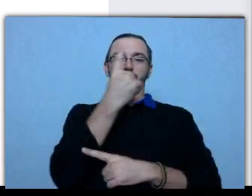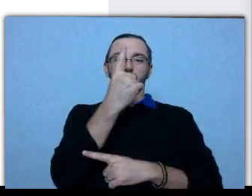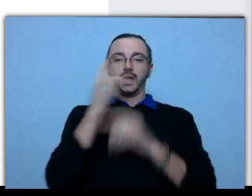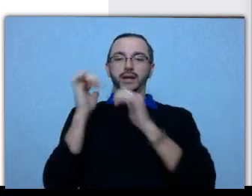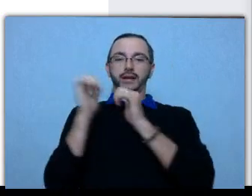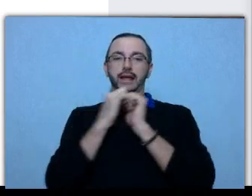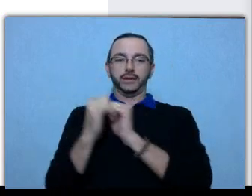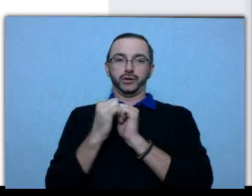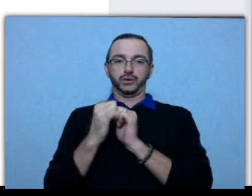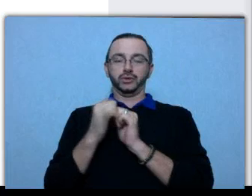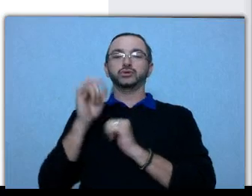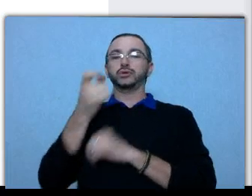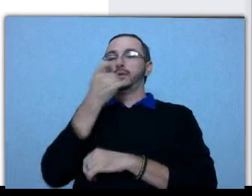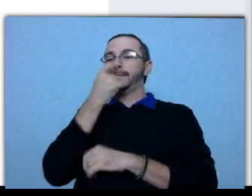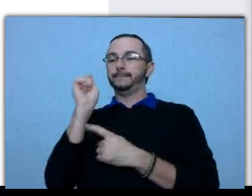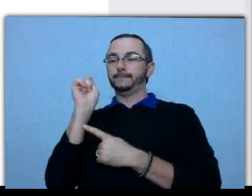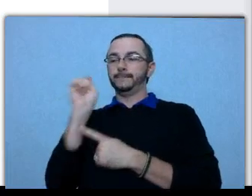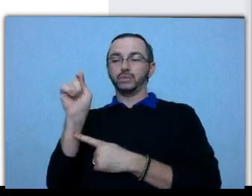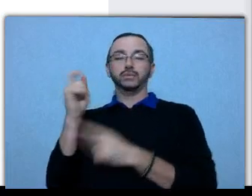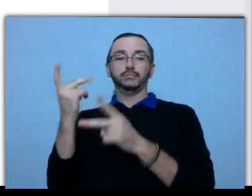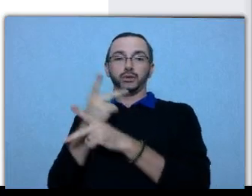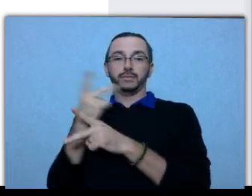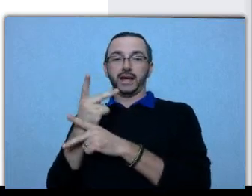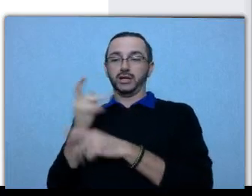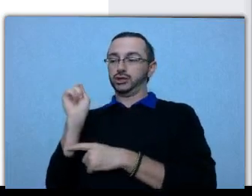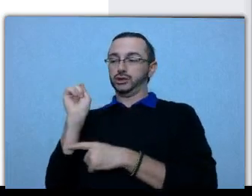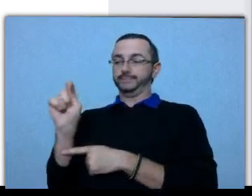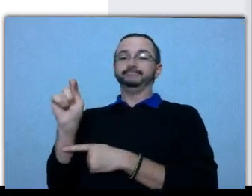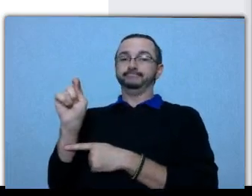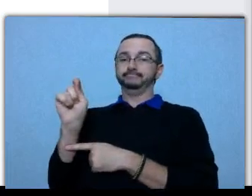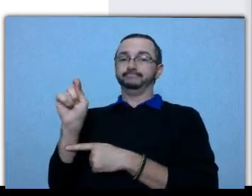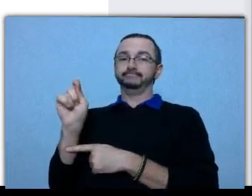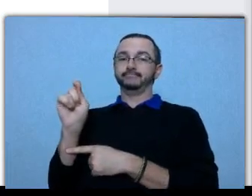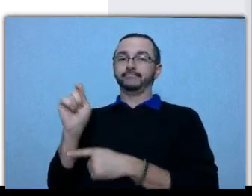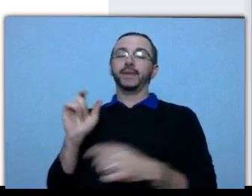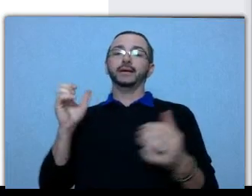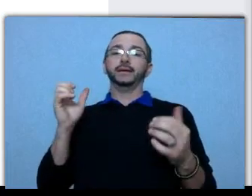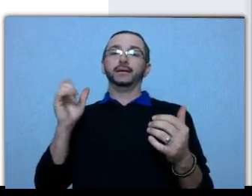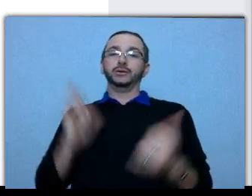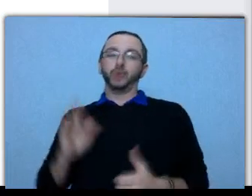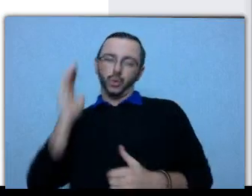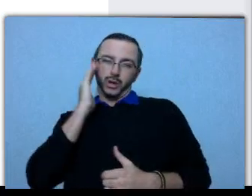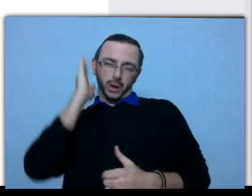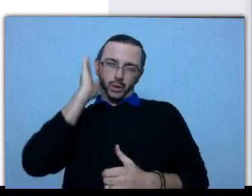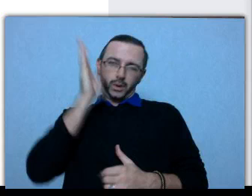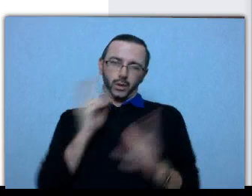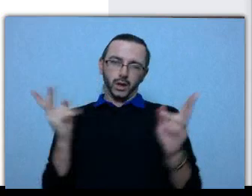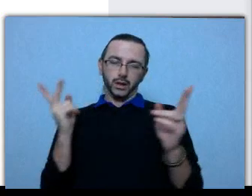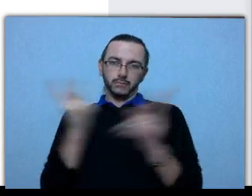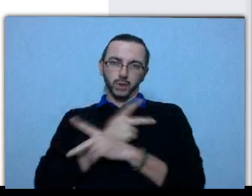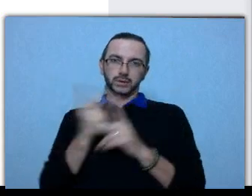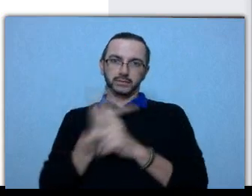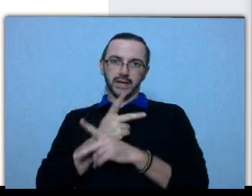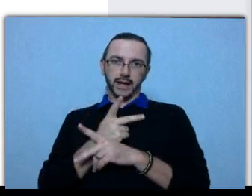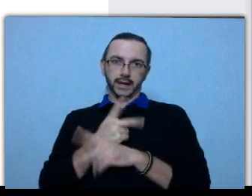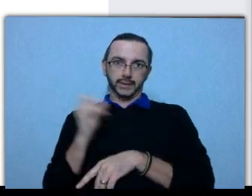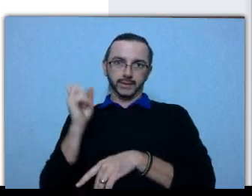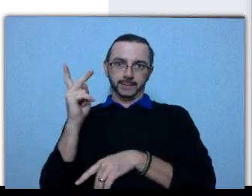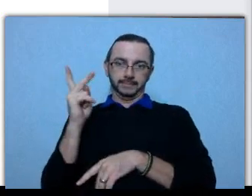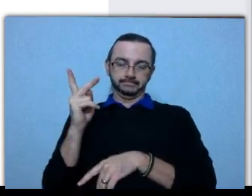multiplication symbol there. We don't have enough to completely finish this yet, but we know we're going to multiply these two things together.